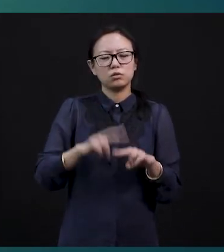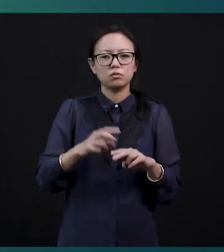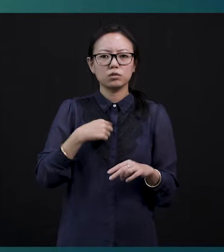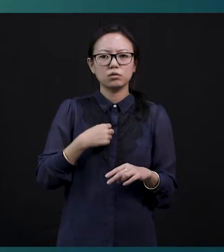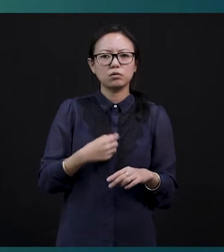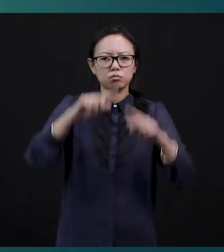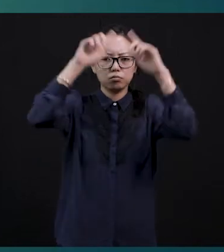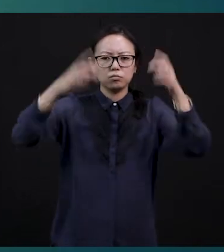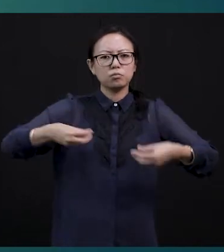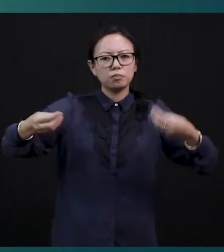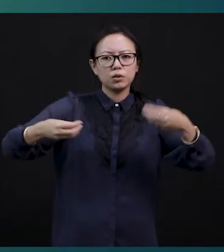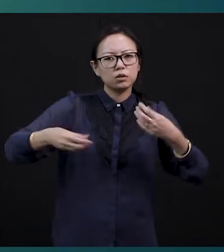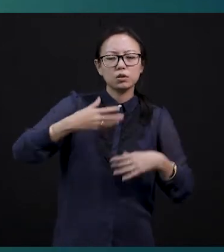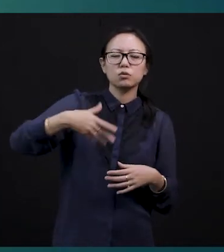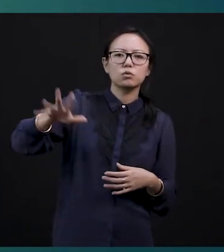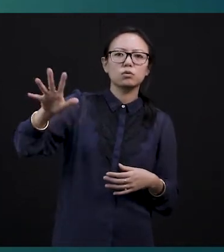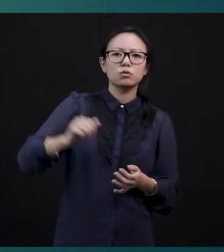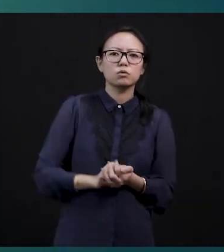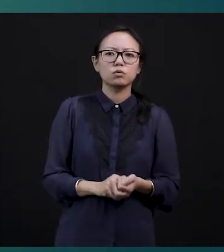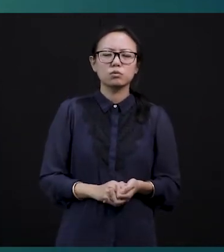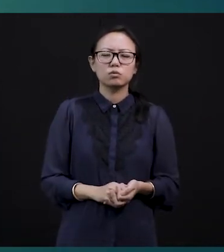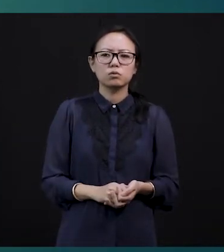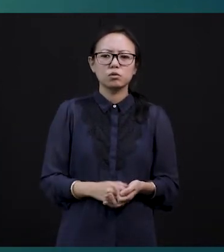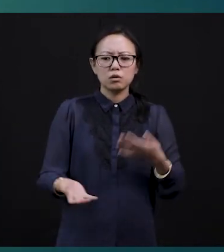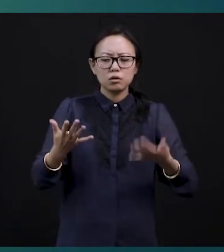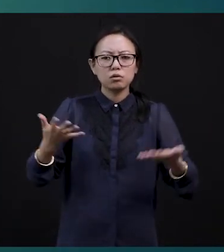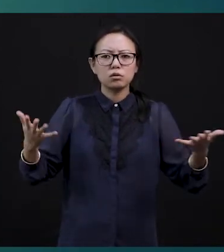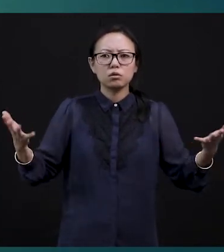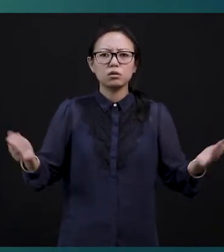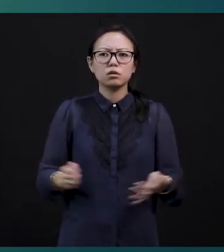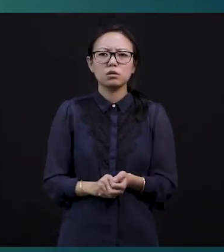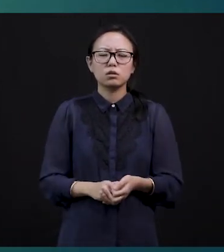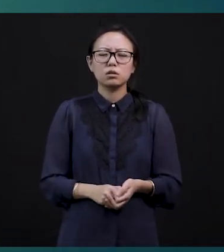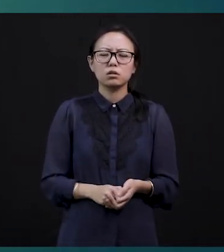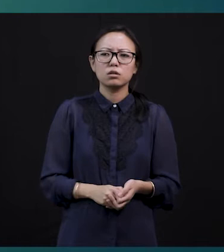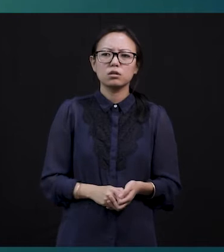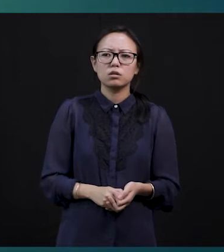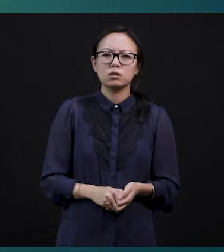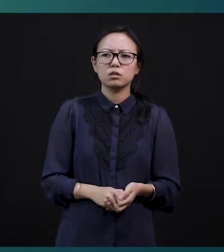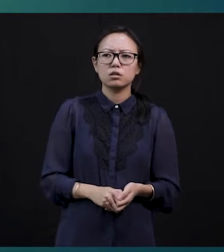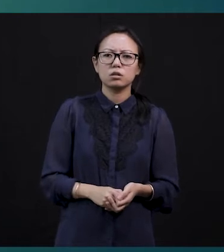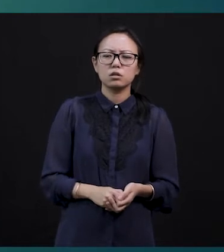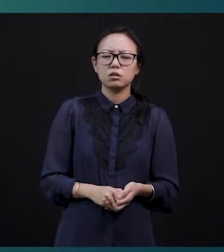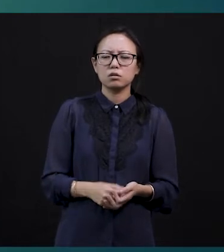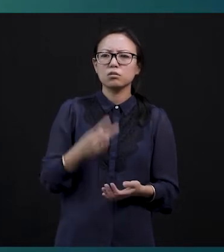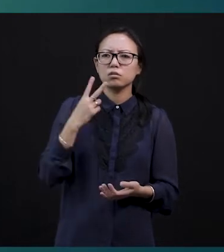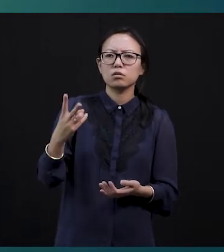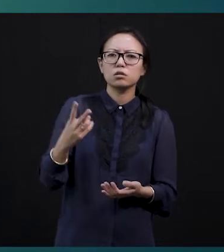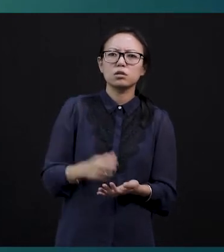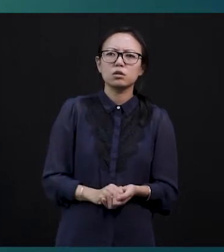market, so if I want to go to the market, what are the things that will make me go to the market? Would it be only that